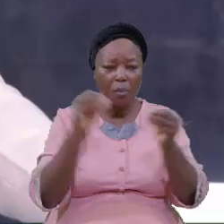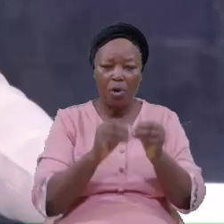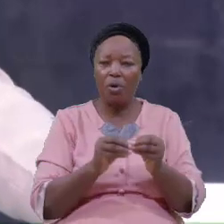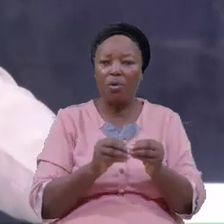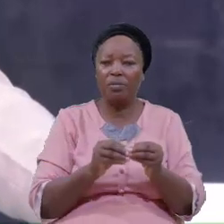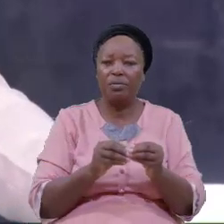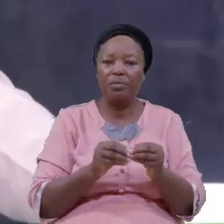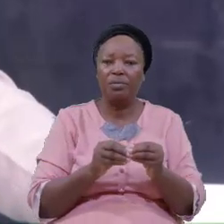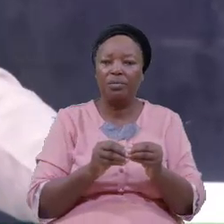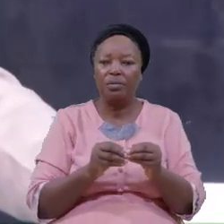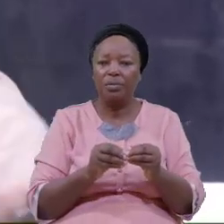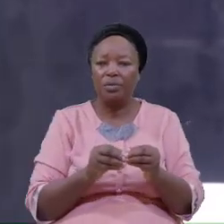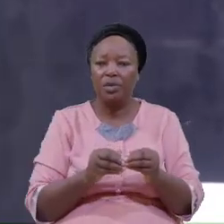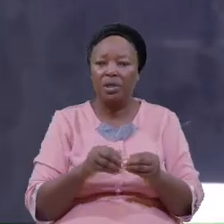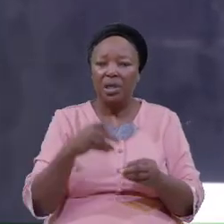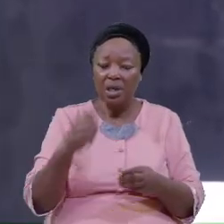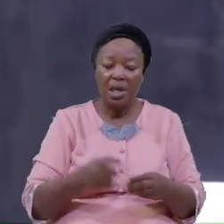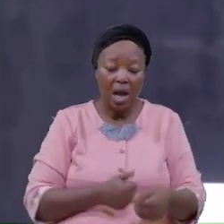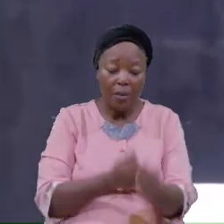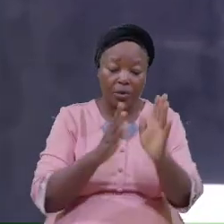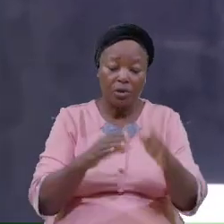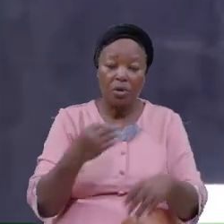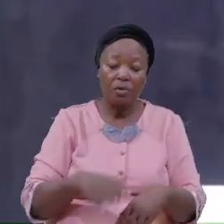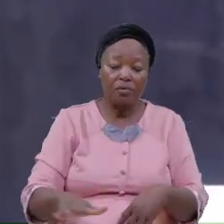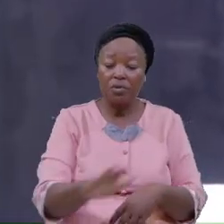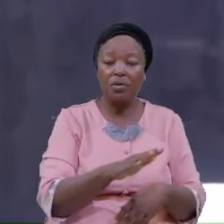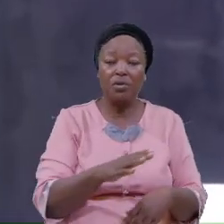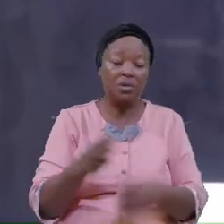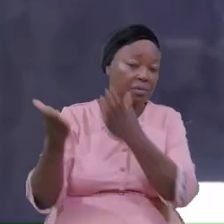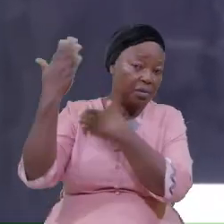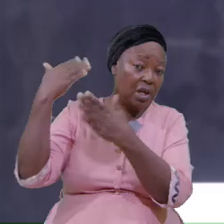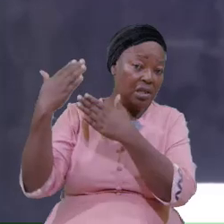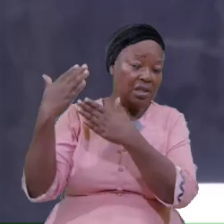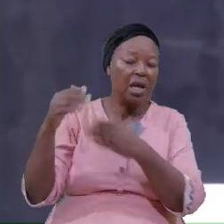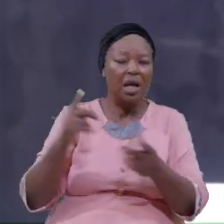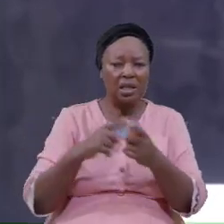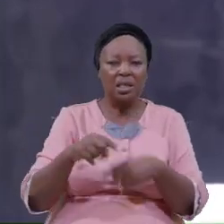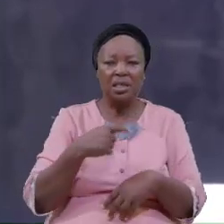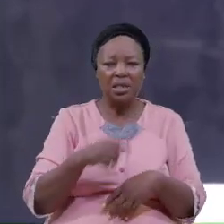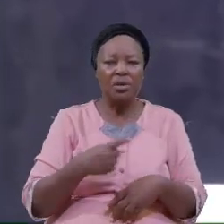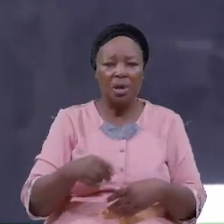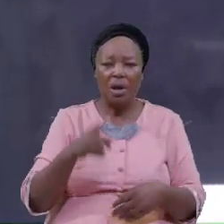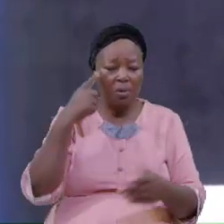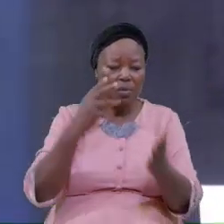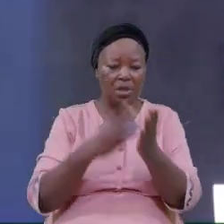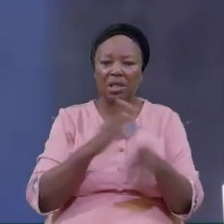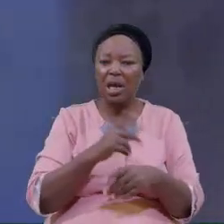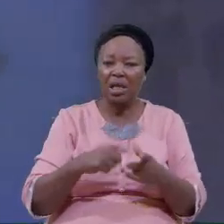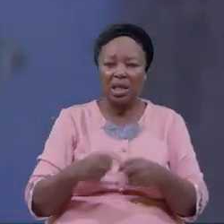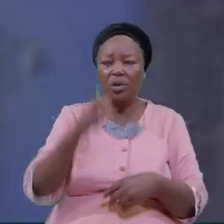The apostles of those times, they say you are witnesses, and God also, how